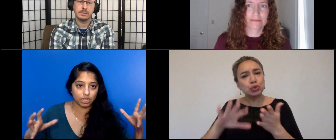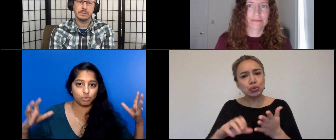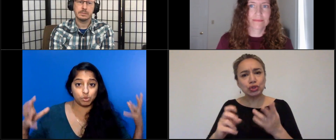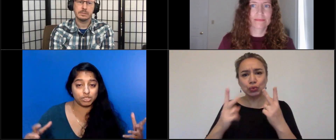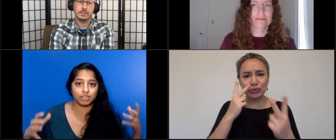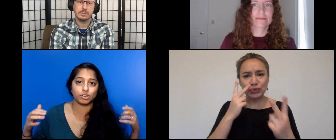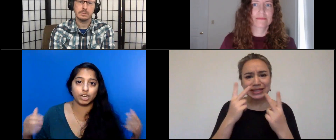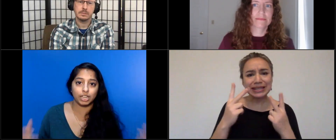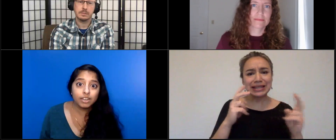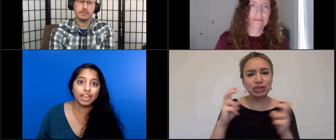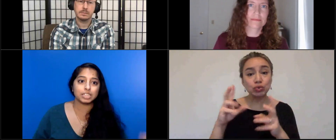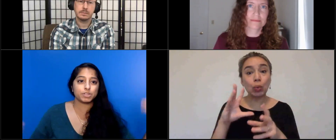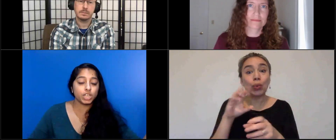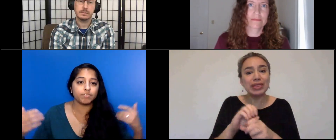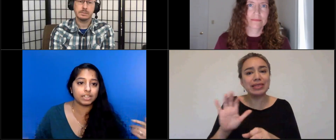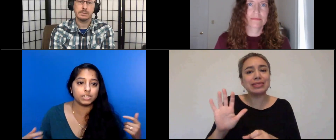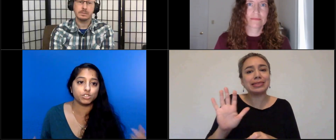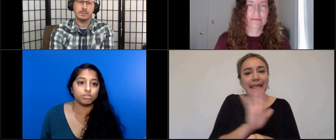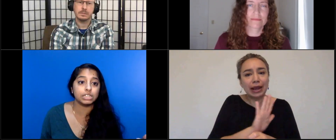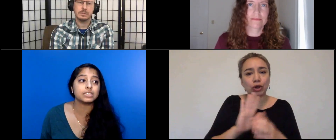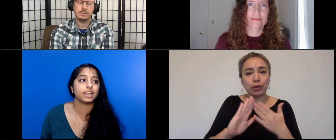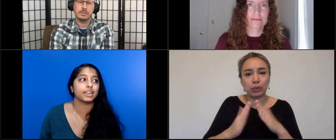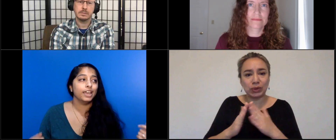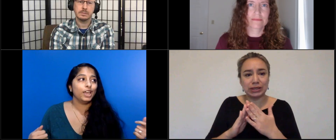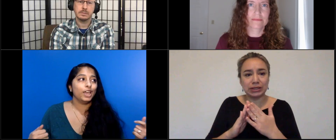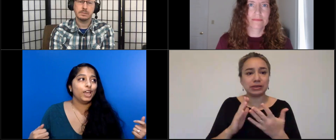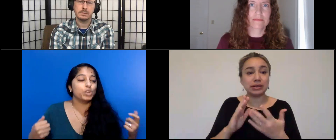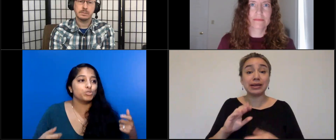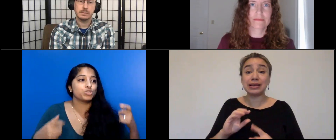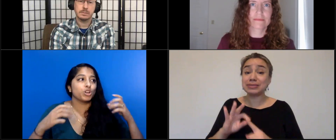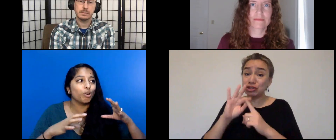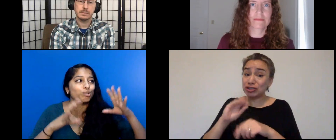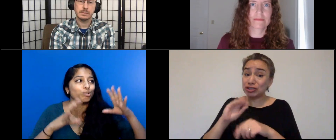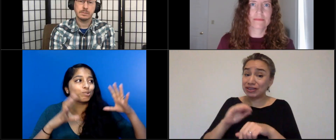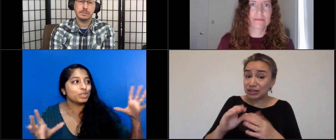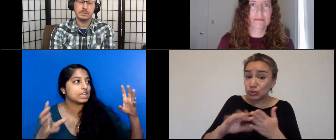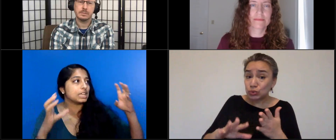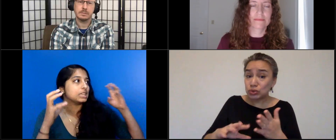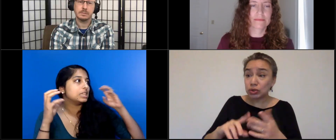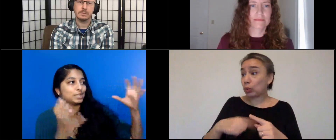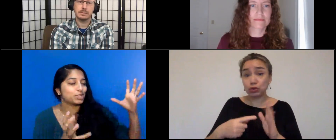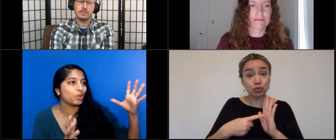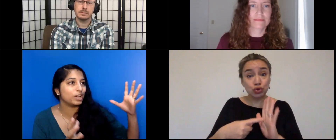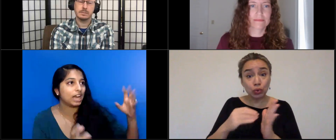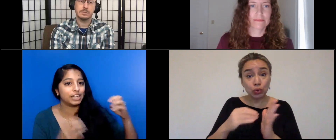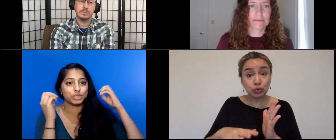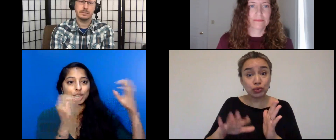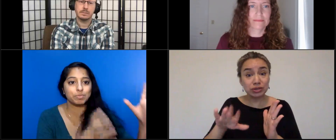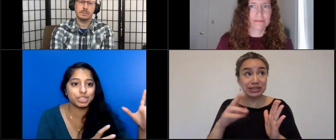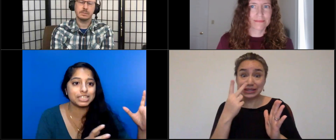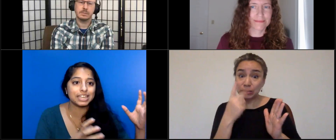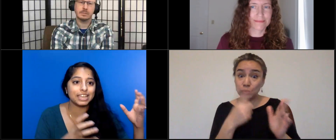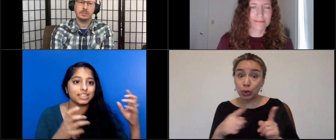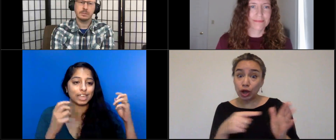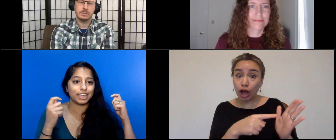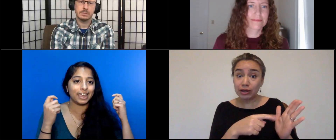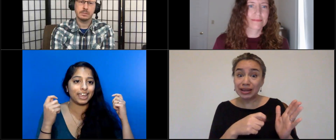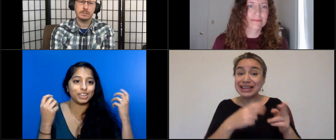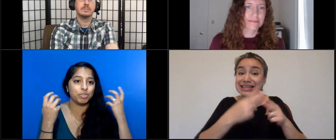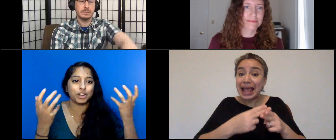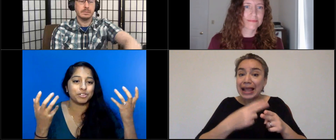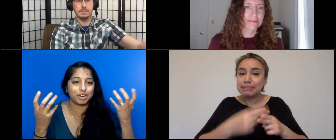issues in the communities that they're in, especially affected students, like, once you show students, like, this is what's going on, here's names for these things,